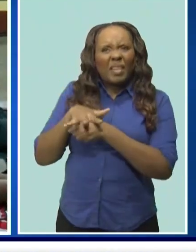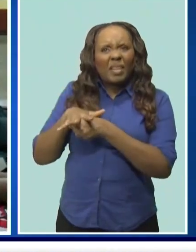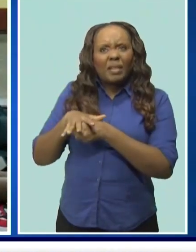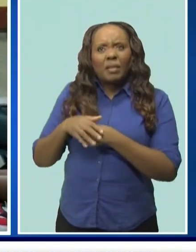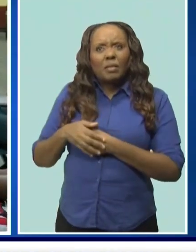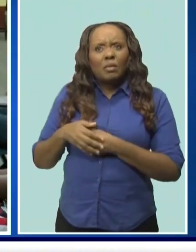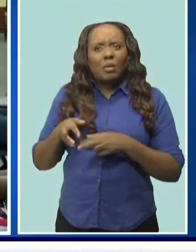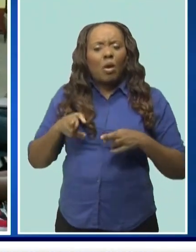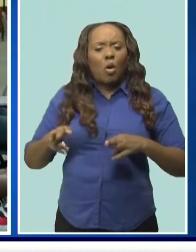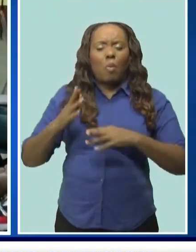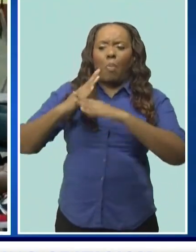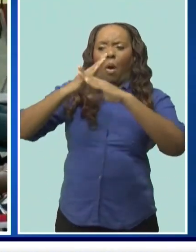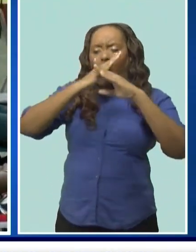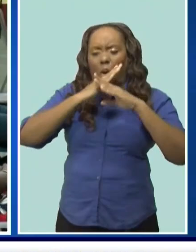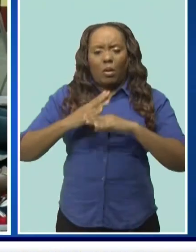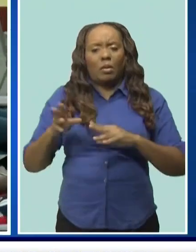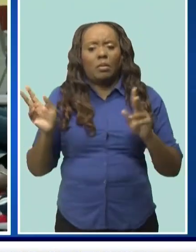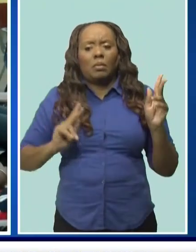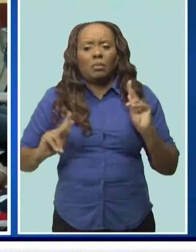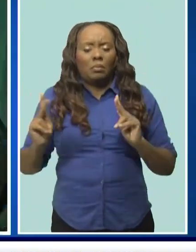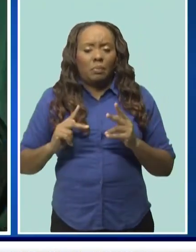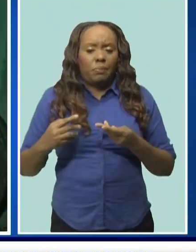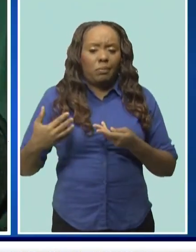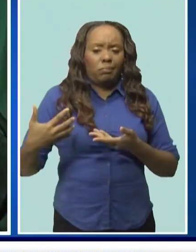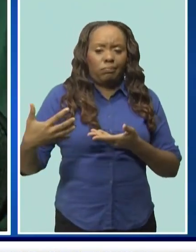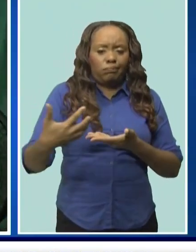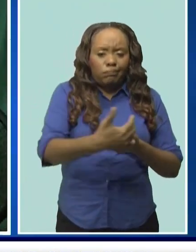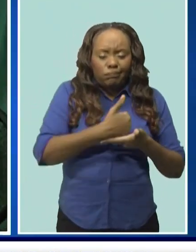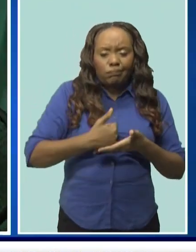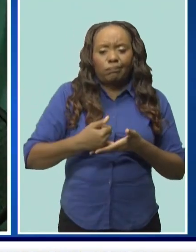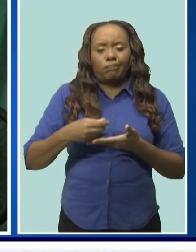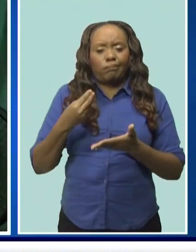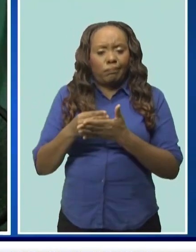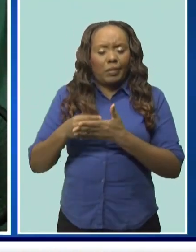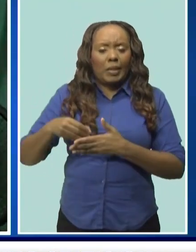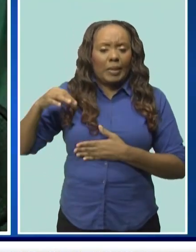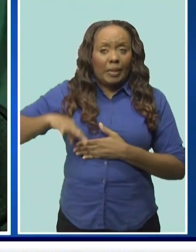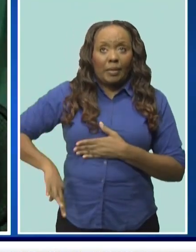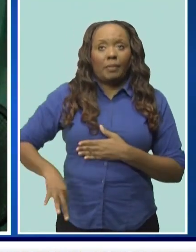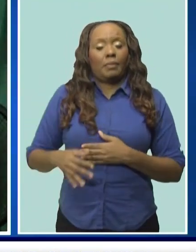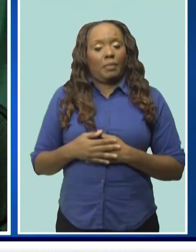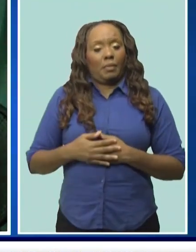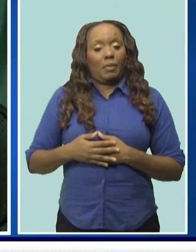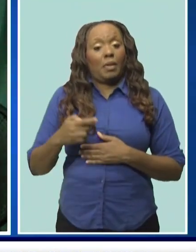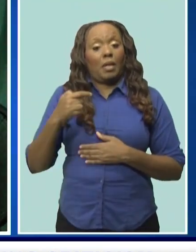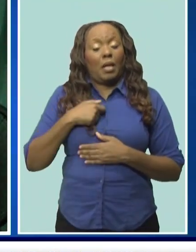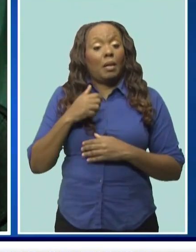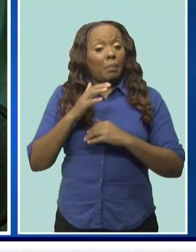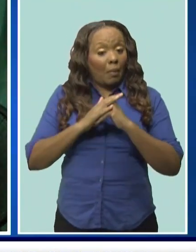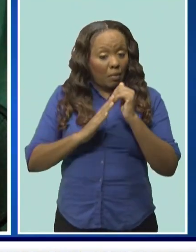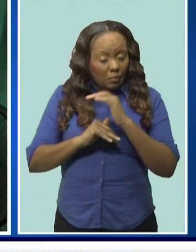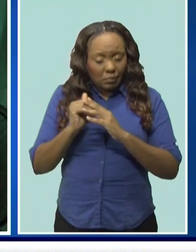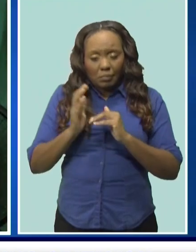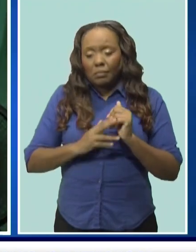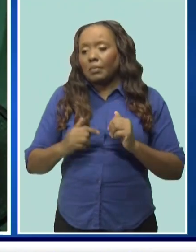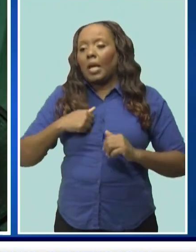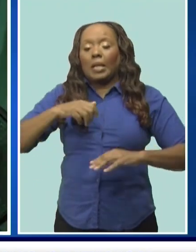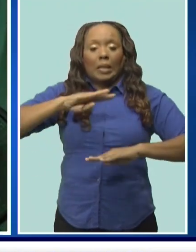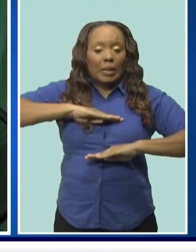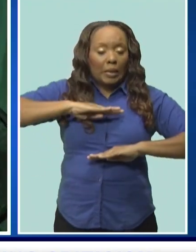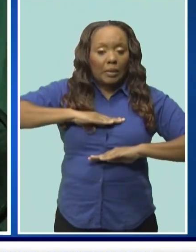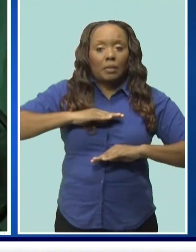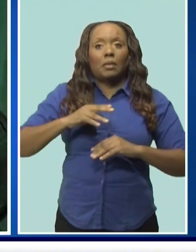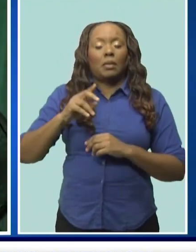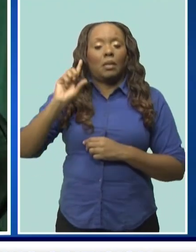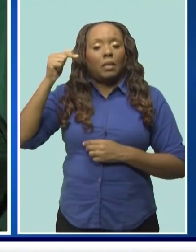block off. All the people on there making a dollar. I am comfortable that our government is being responsible